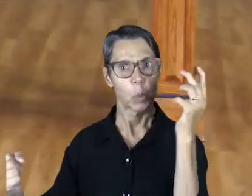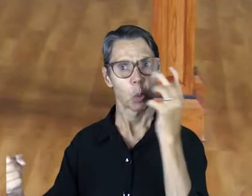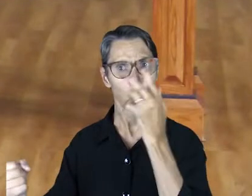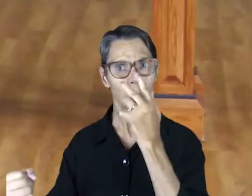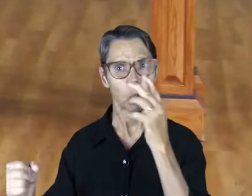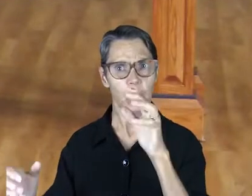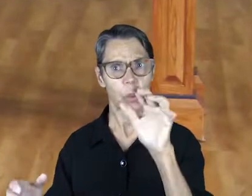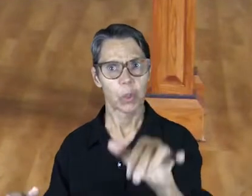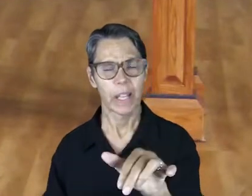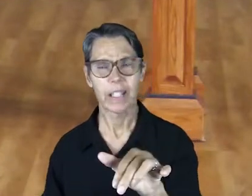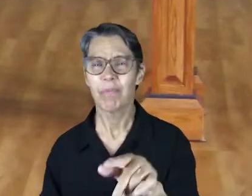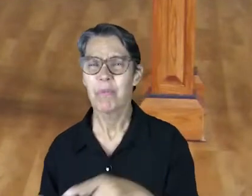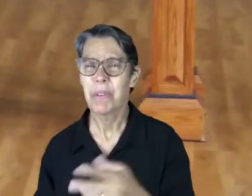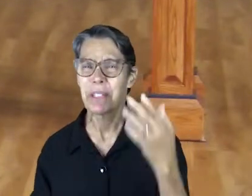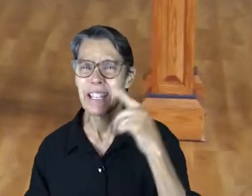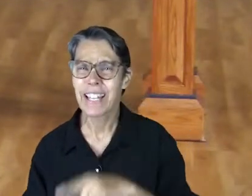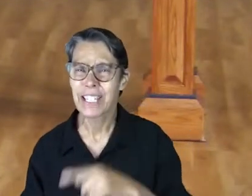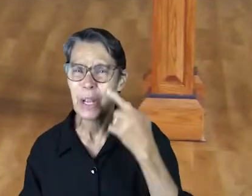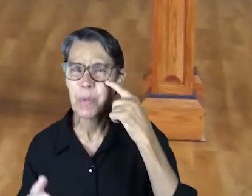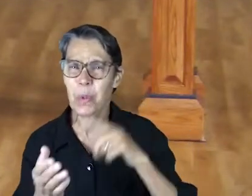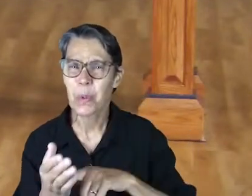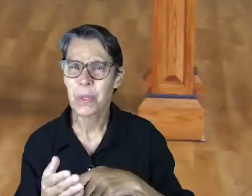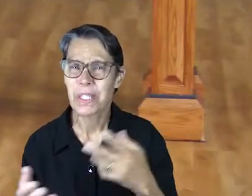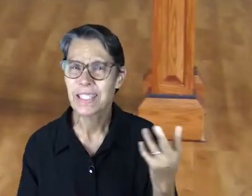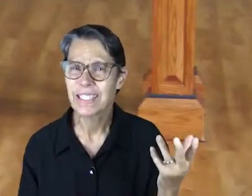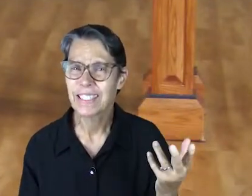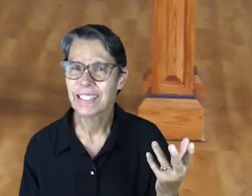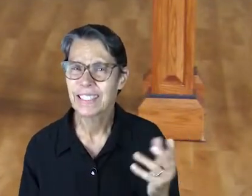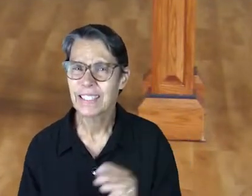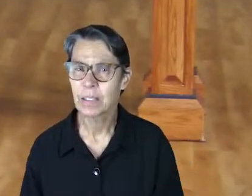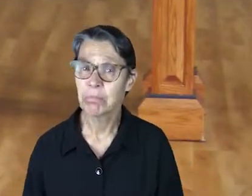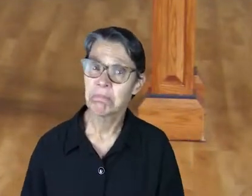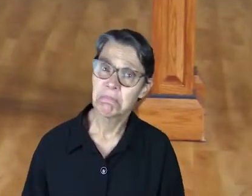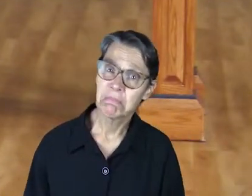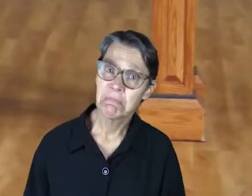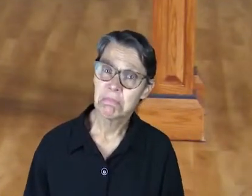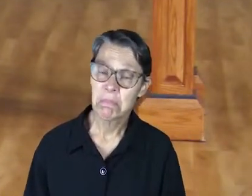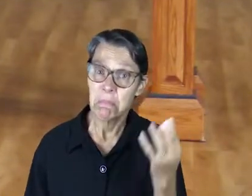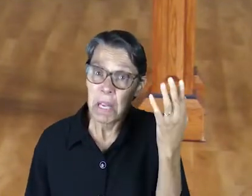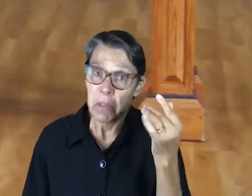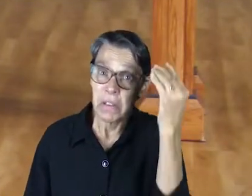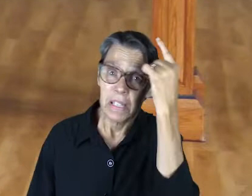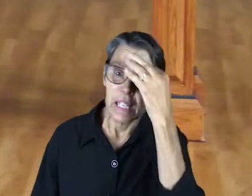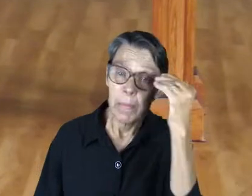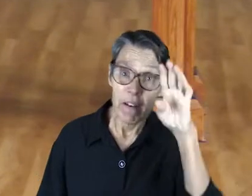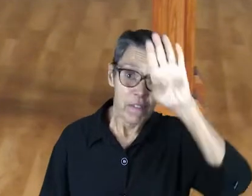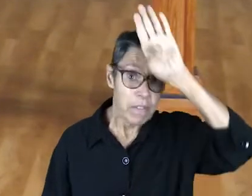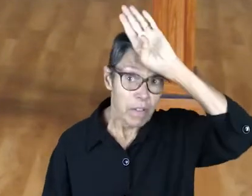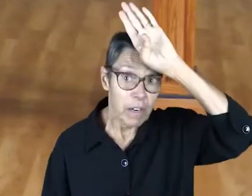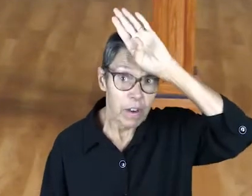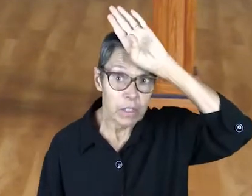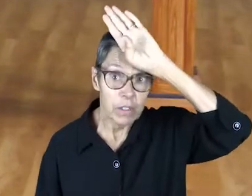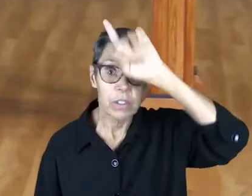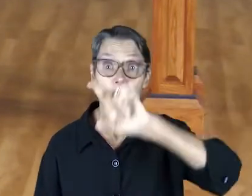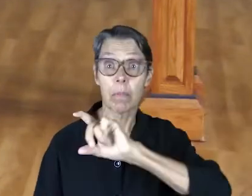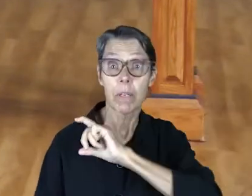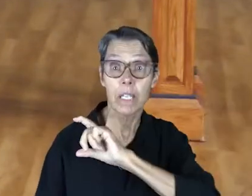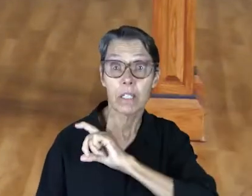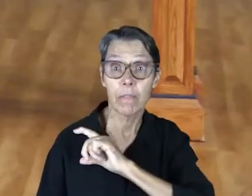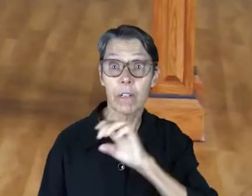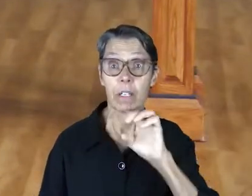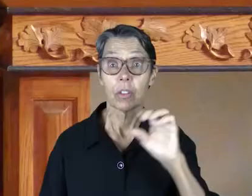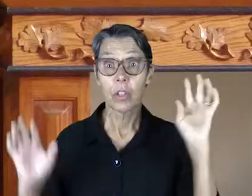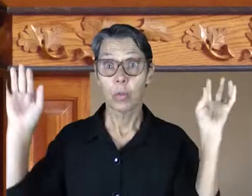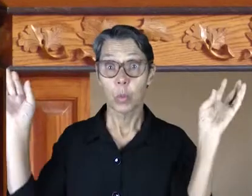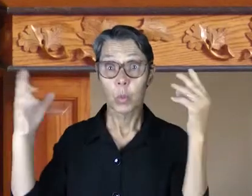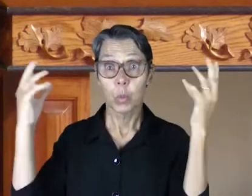Maybe we would name those moments when we see firefighters or police officers or EMTs running into burning buildings